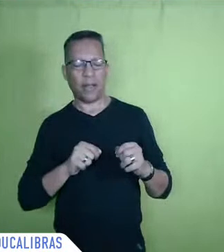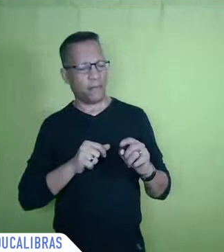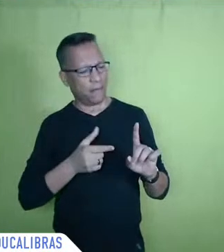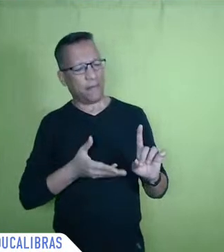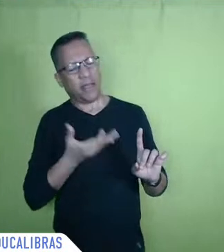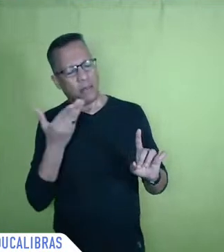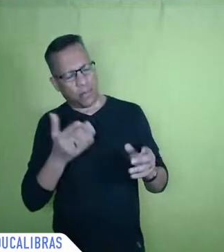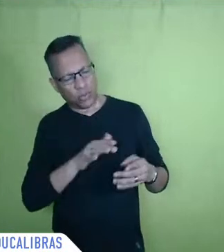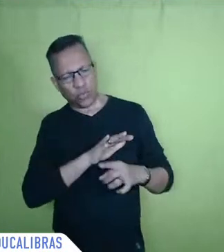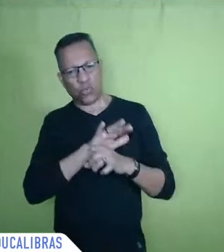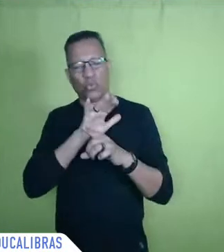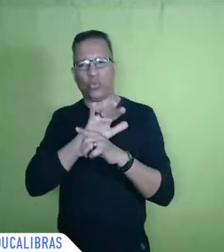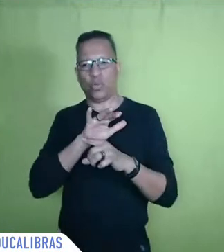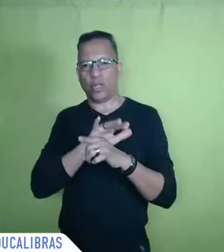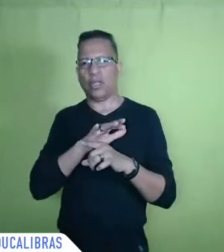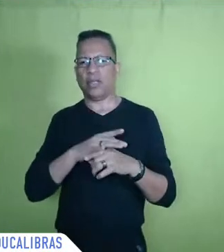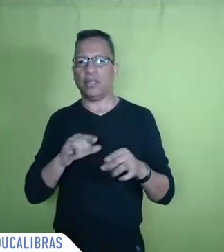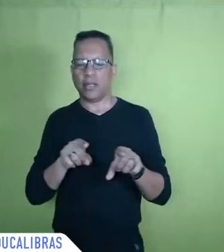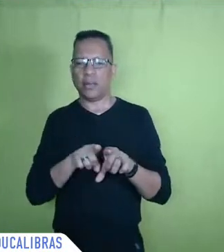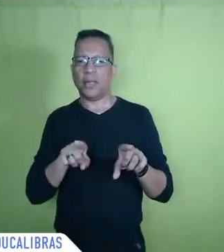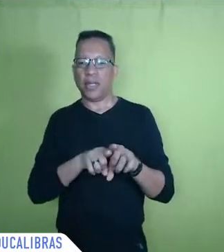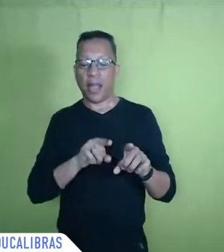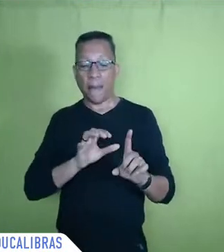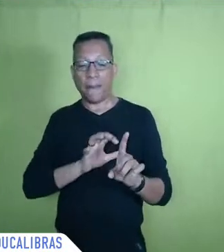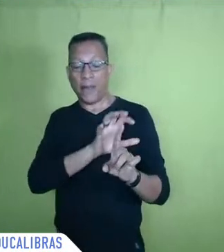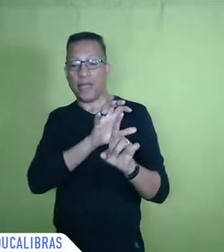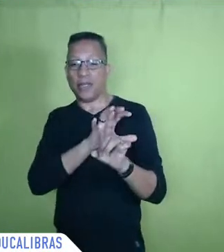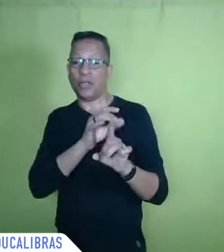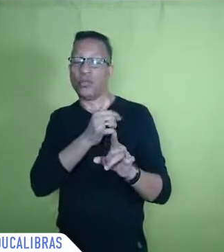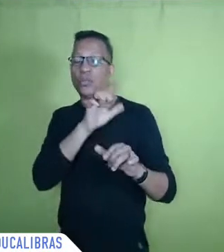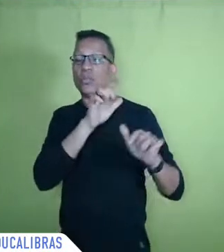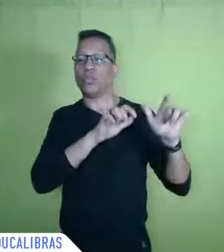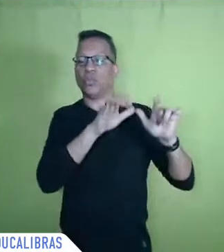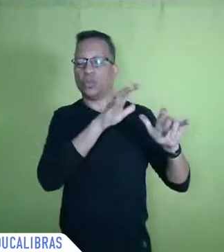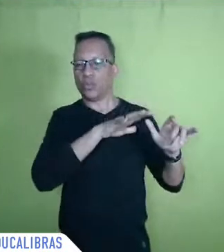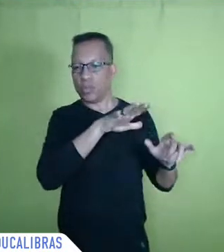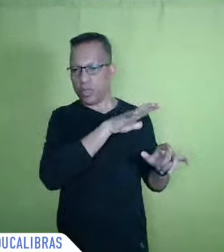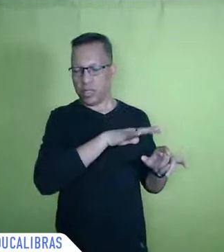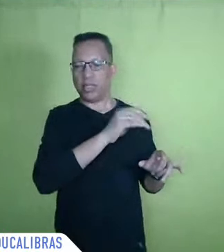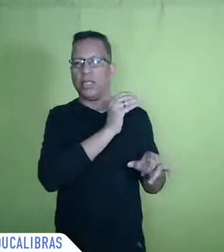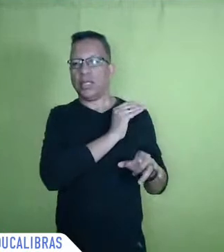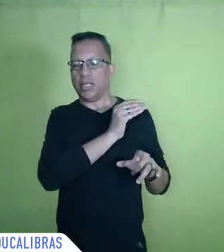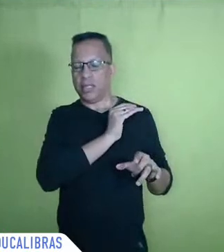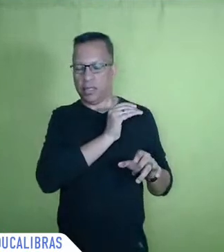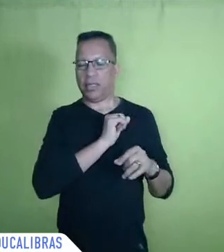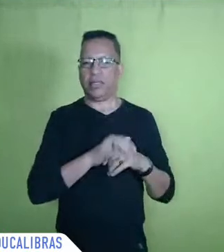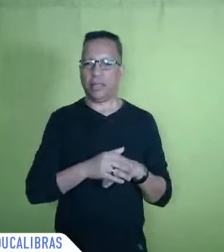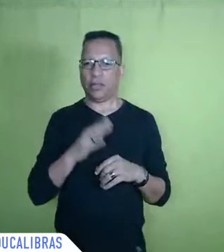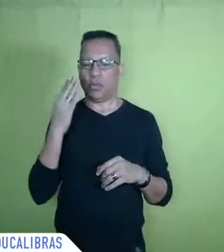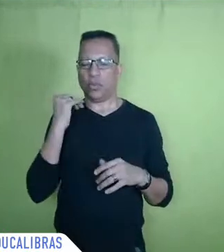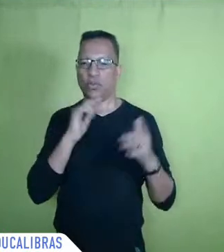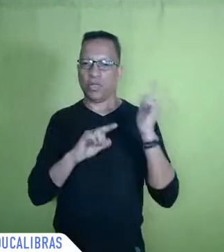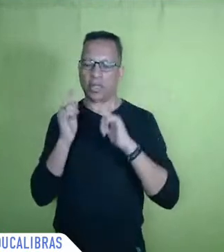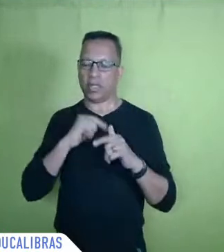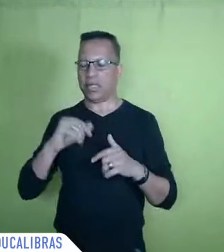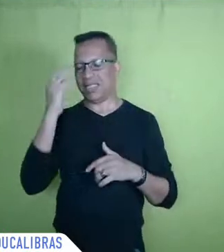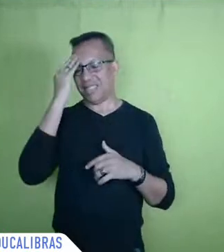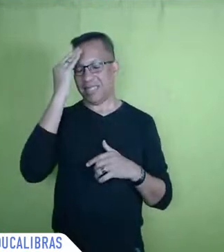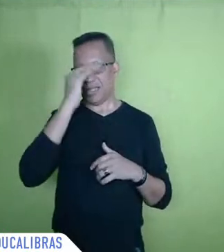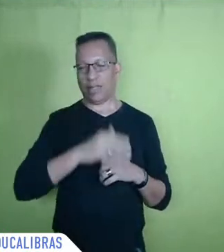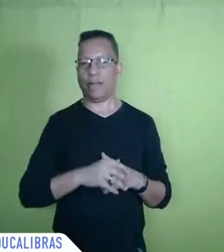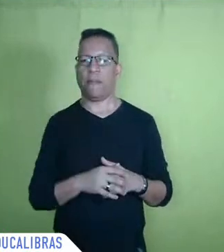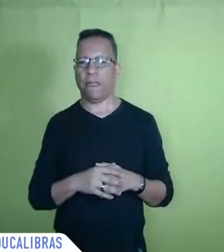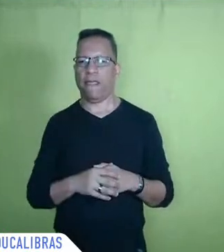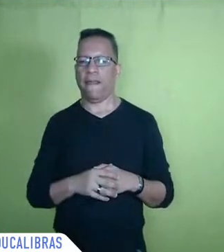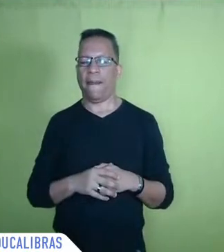the society that can be convinced of that. And that would help put pressure on over the other